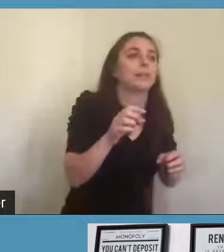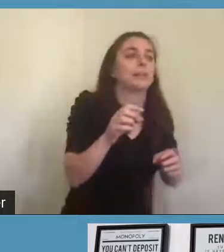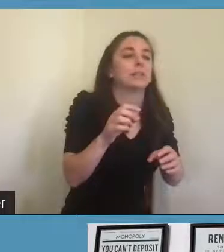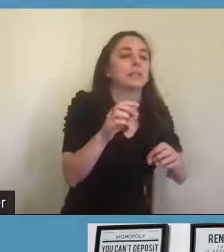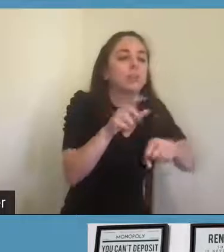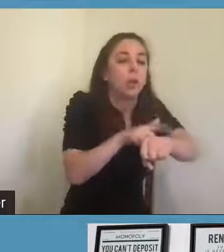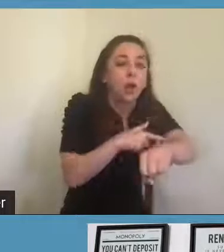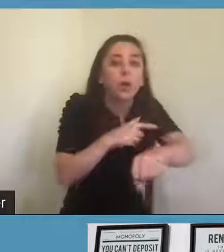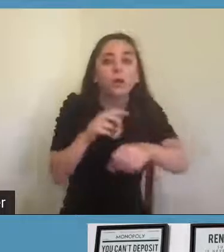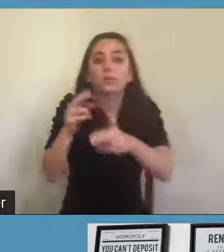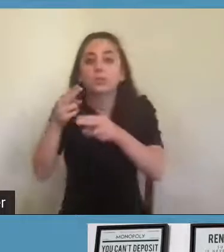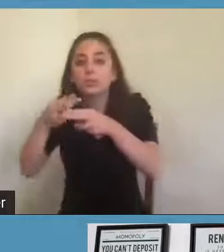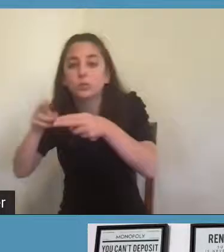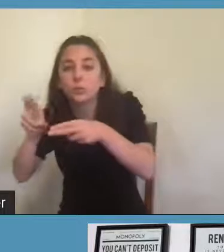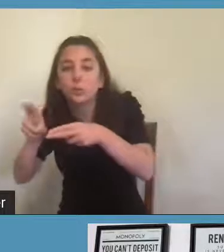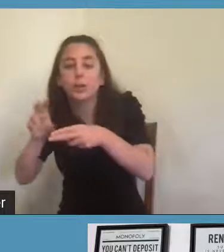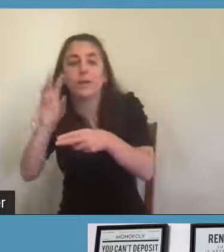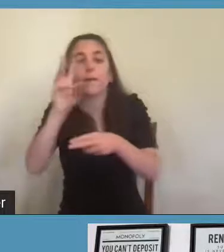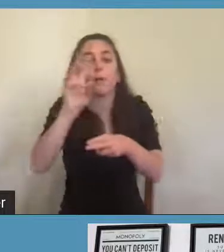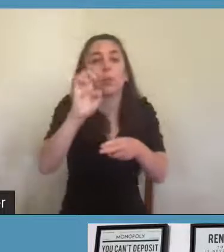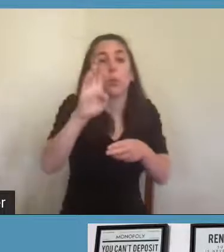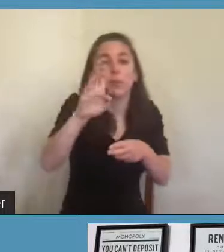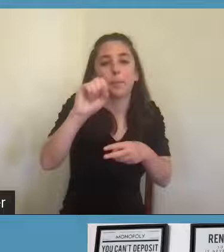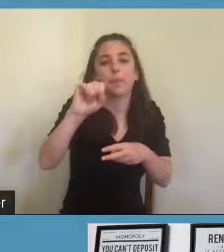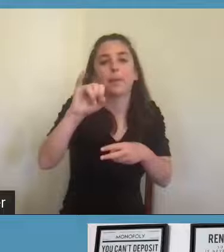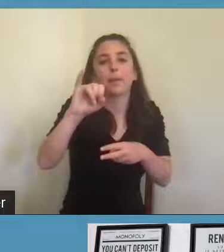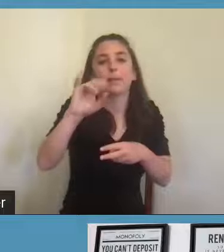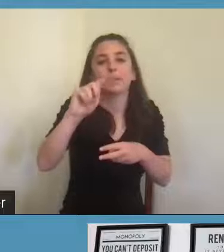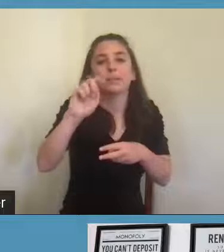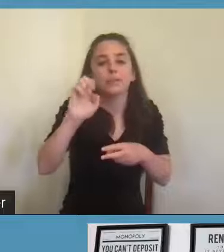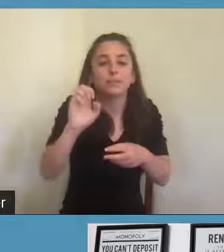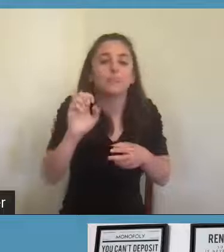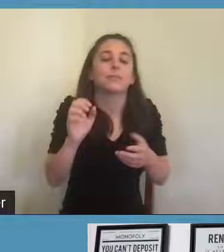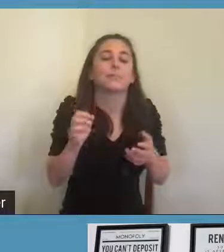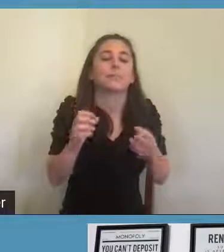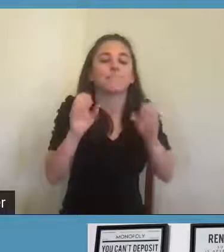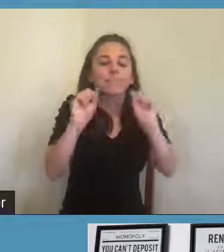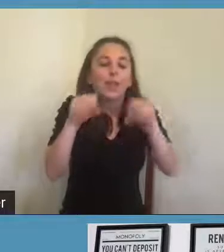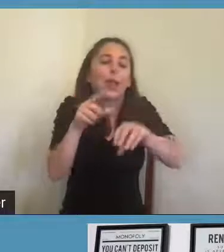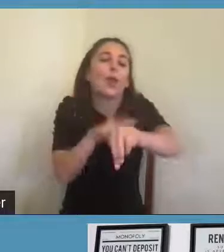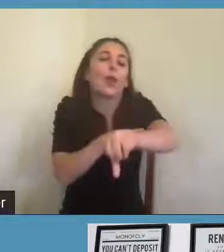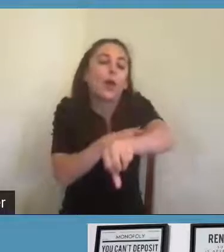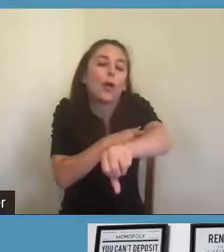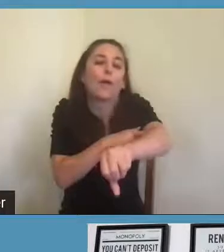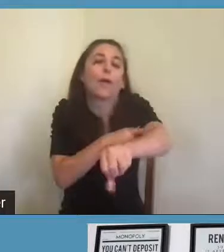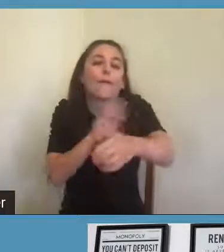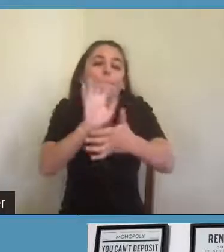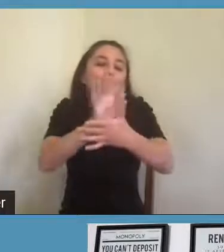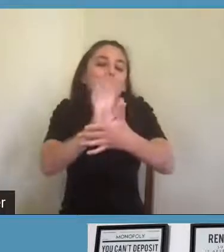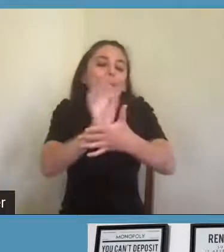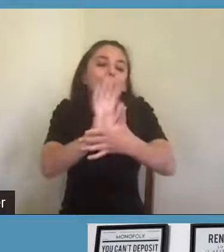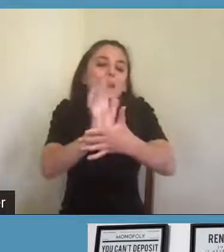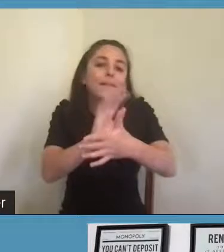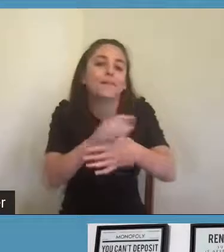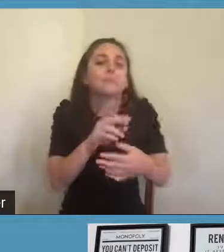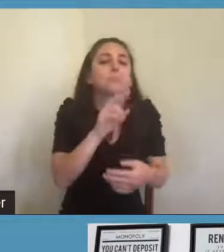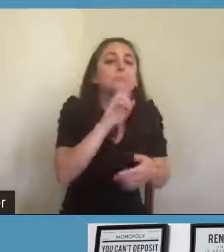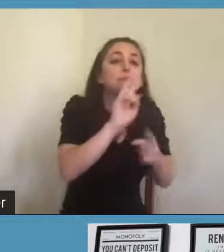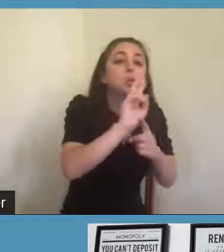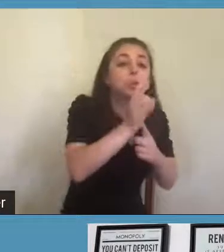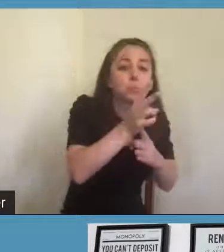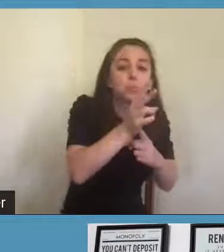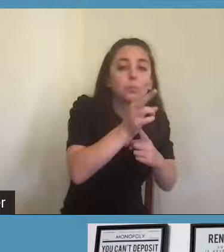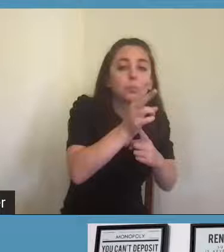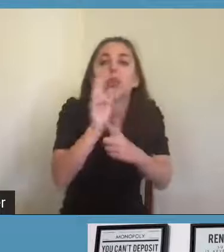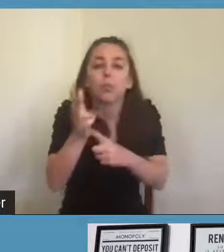should be okay with putting that longer version. So maybe this is a welcome to our museum, and that could be like a 2 to 3 minute video.